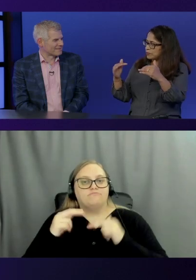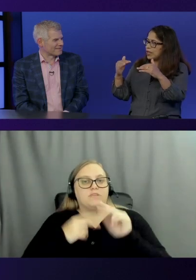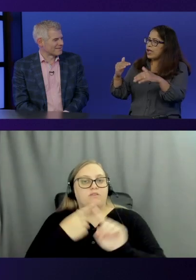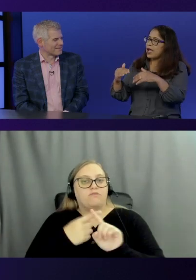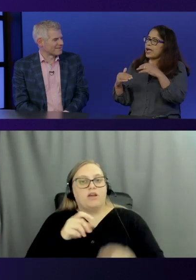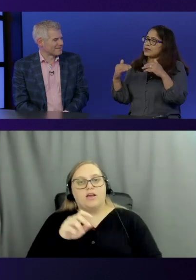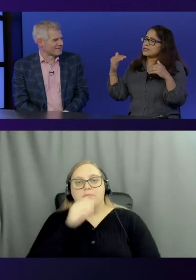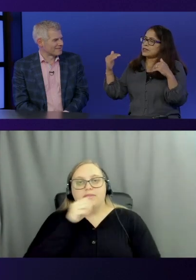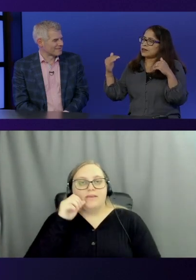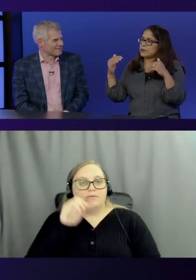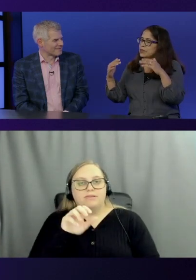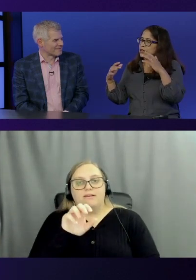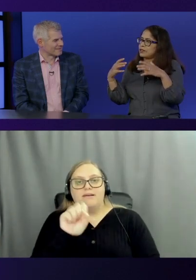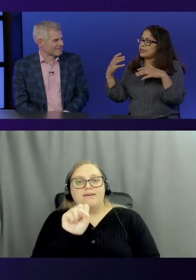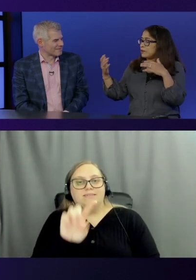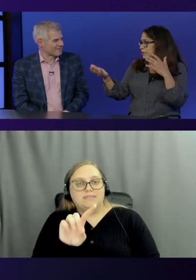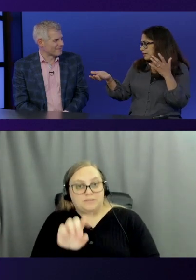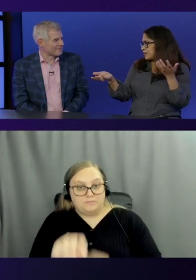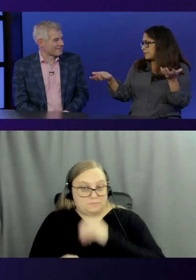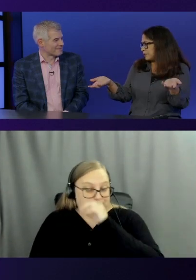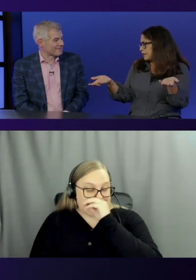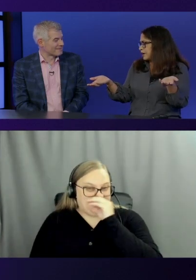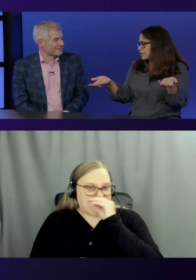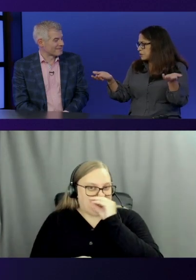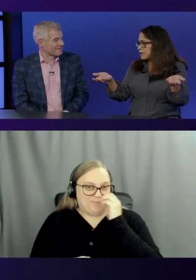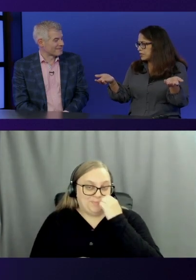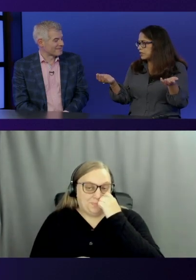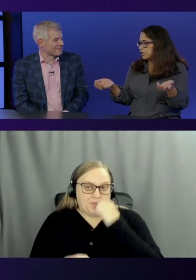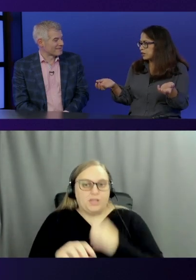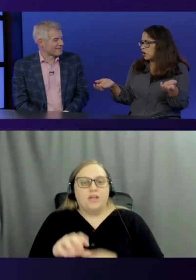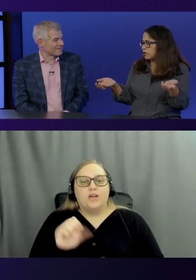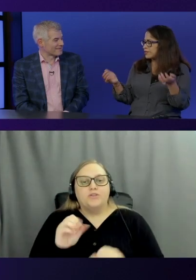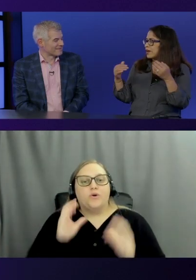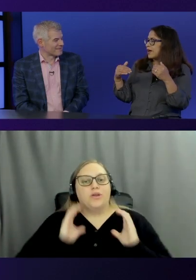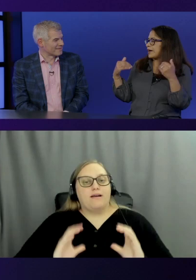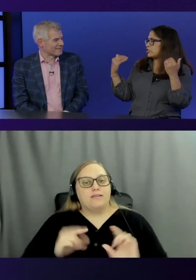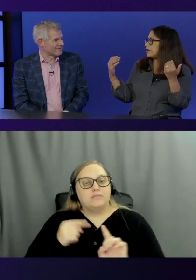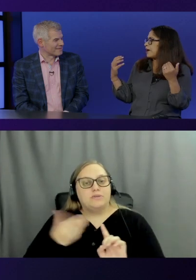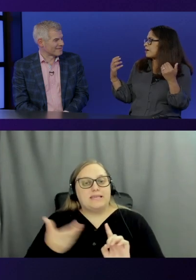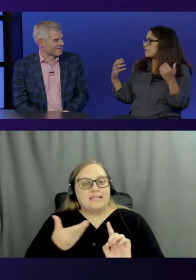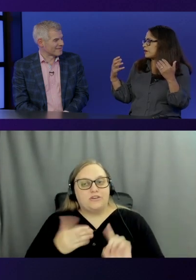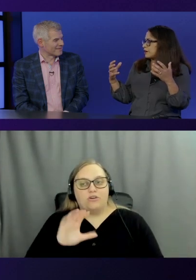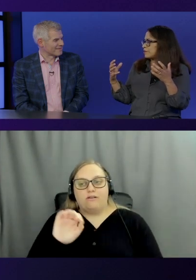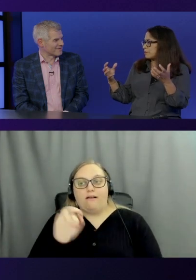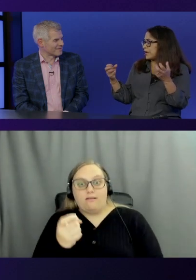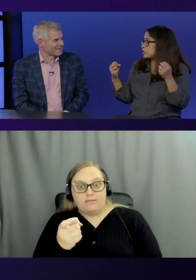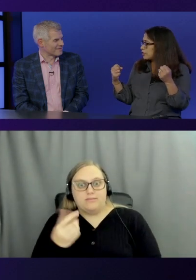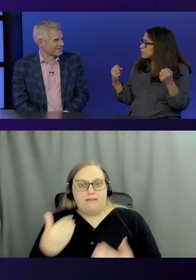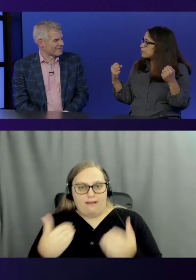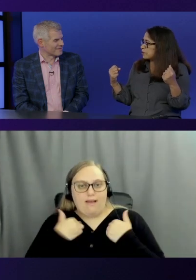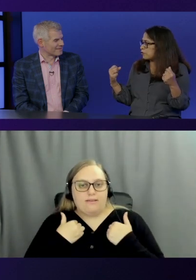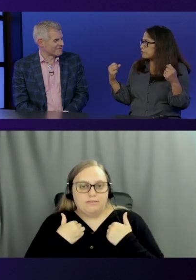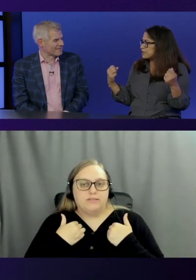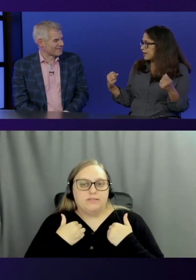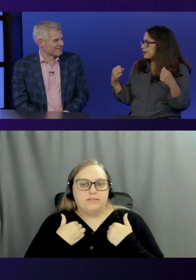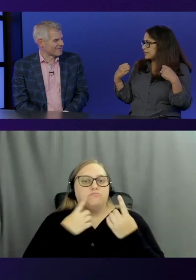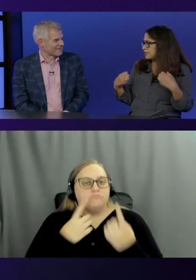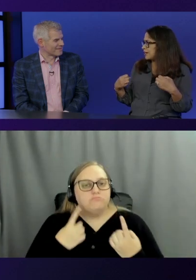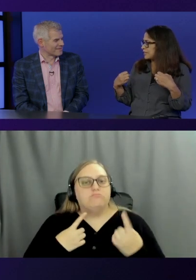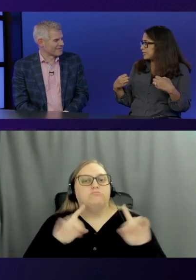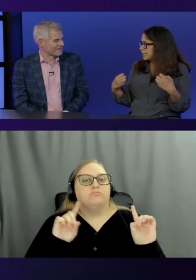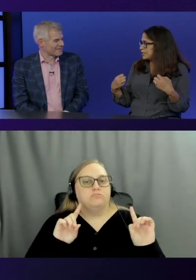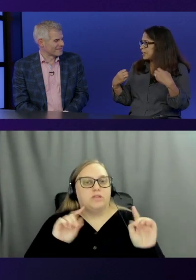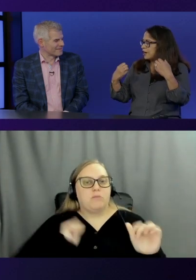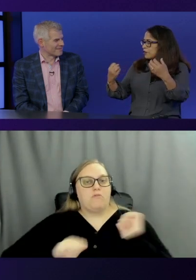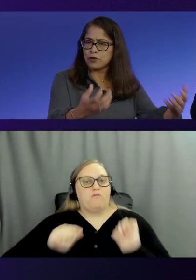S3. And the customer here, Cox, actually have achieved the performance guarantees